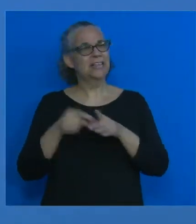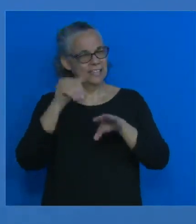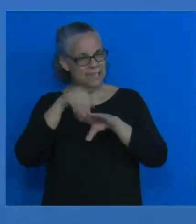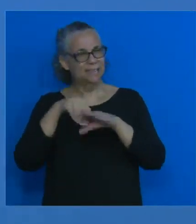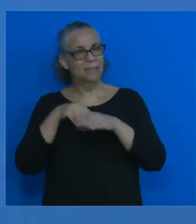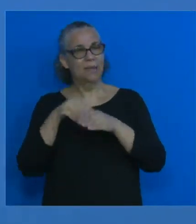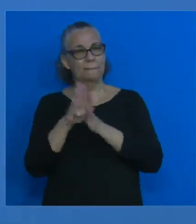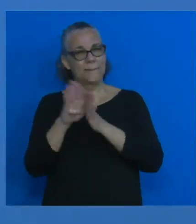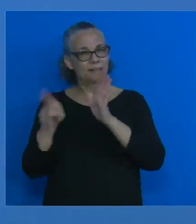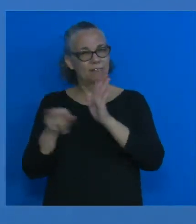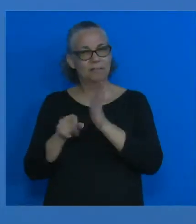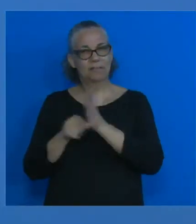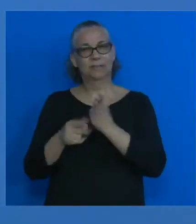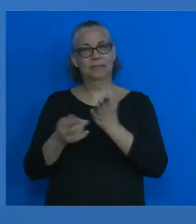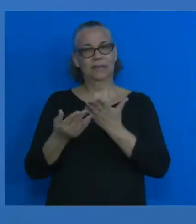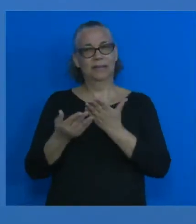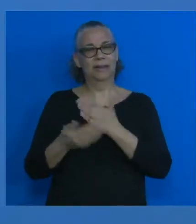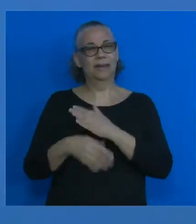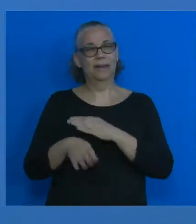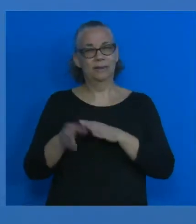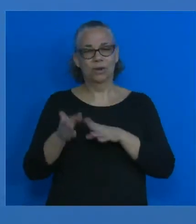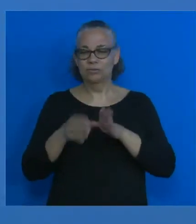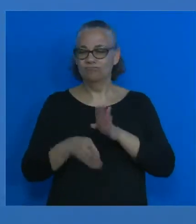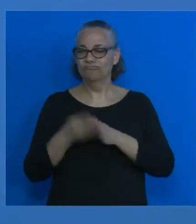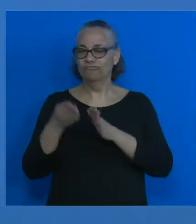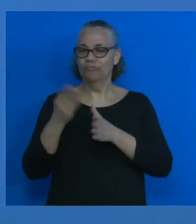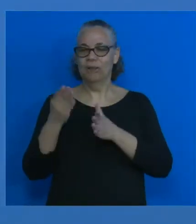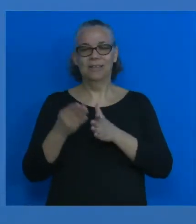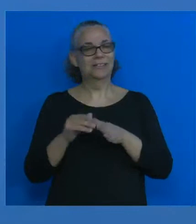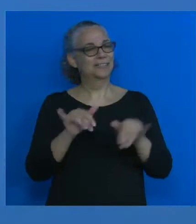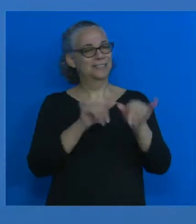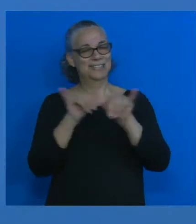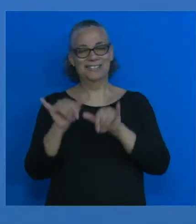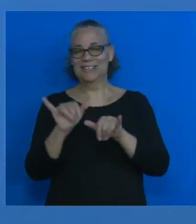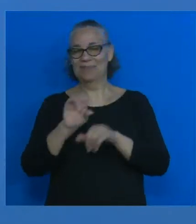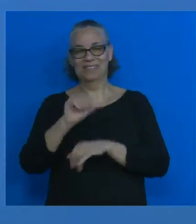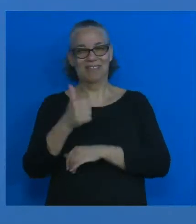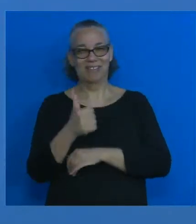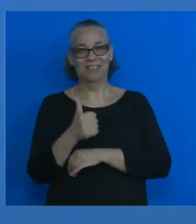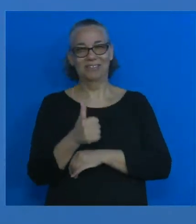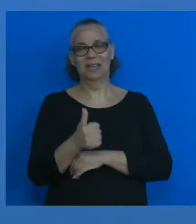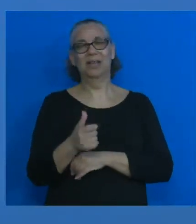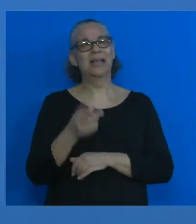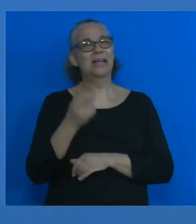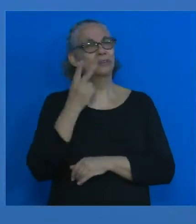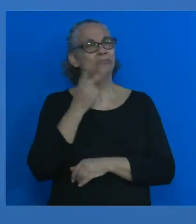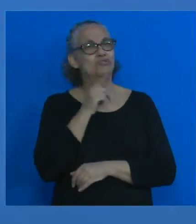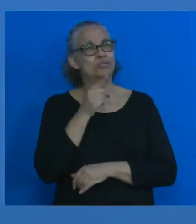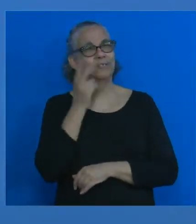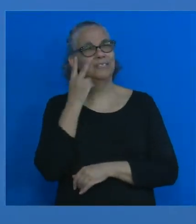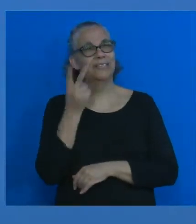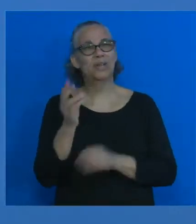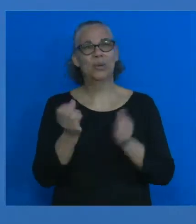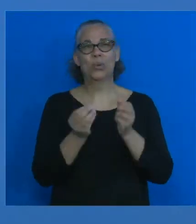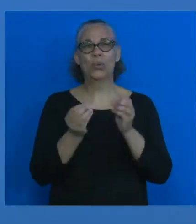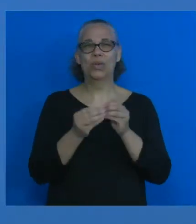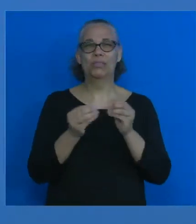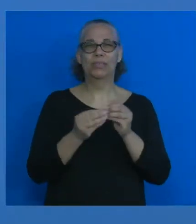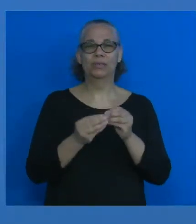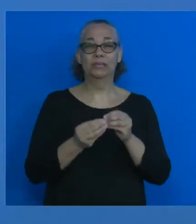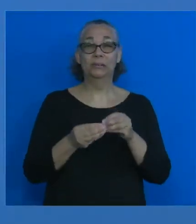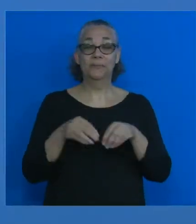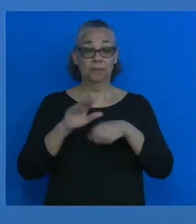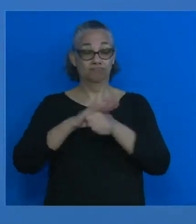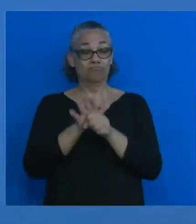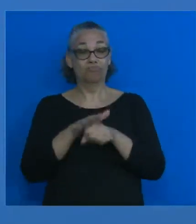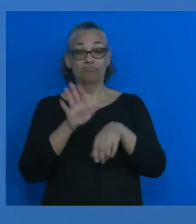just like any other app on your smartphone. And I'm certain that you would have seen that when there are recent updates, there's this whole COVID notifications that shows up